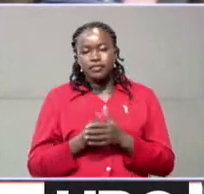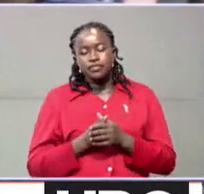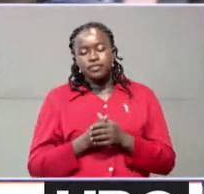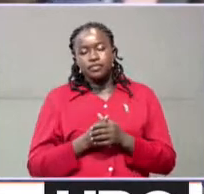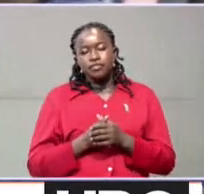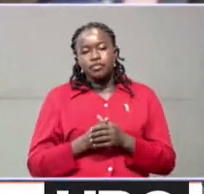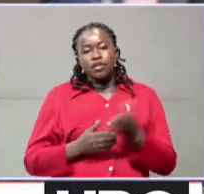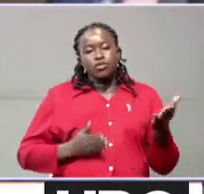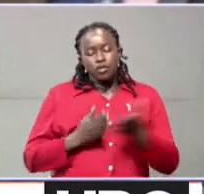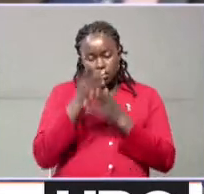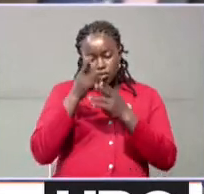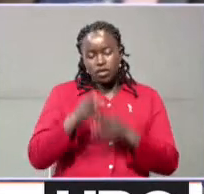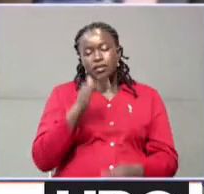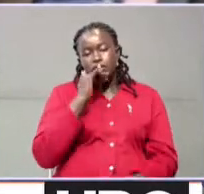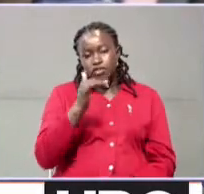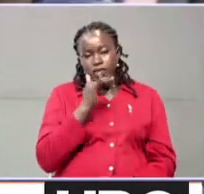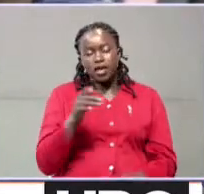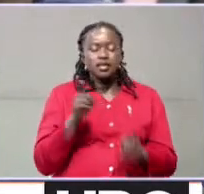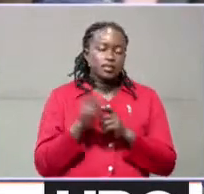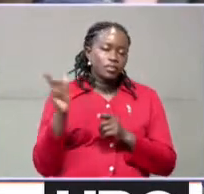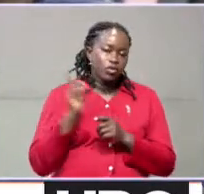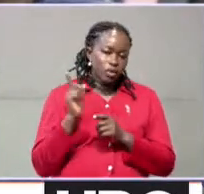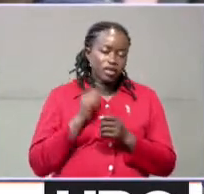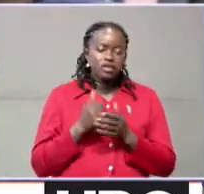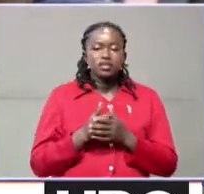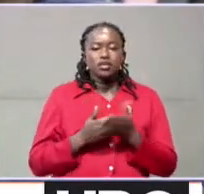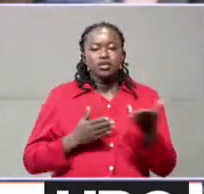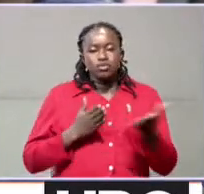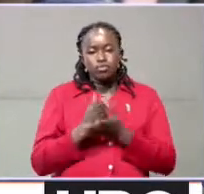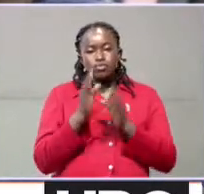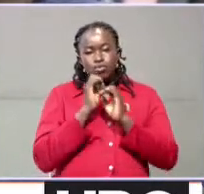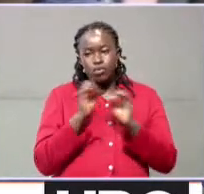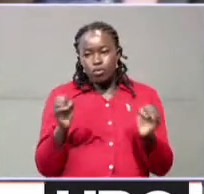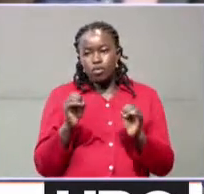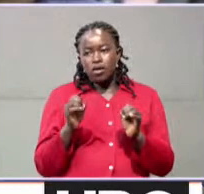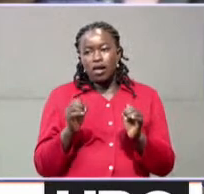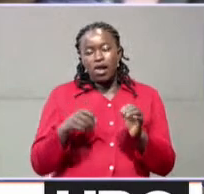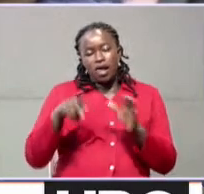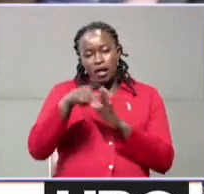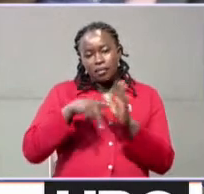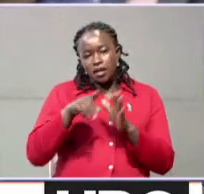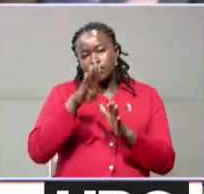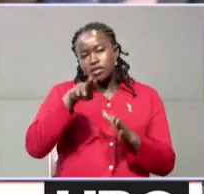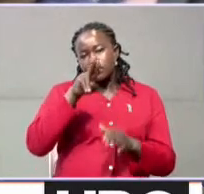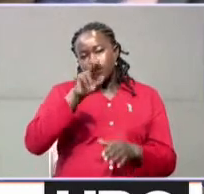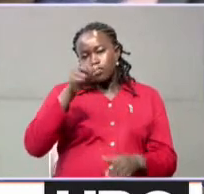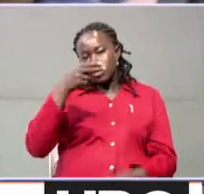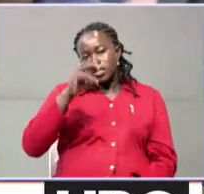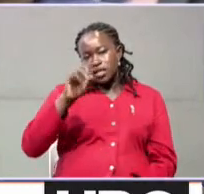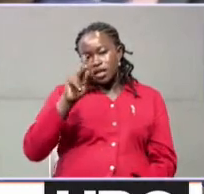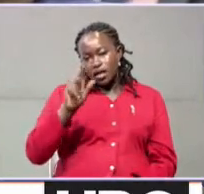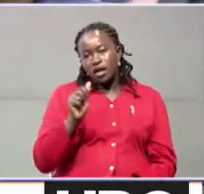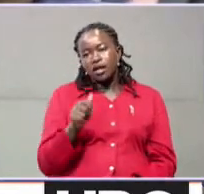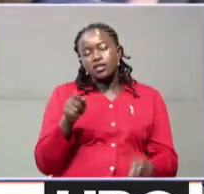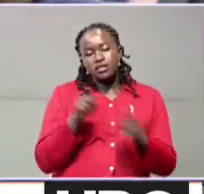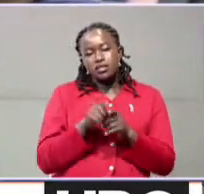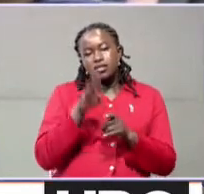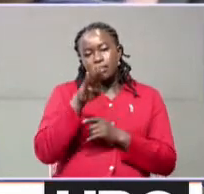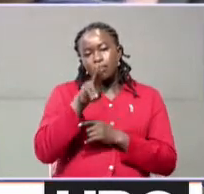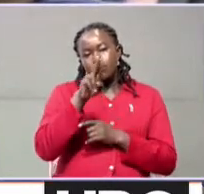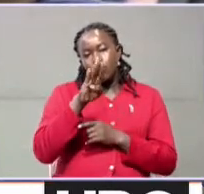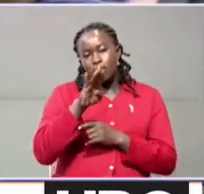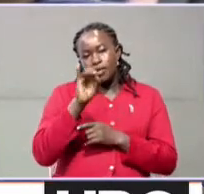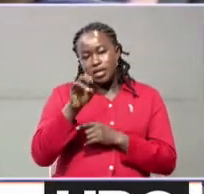not only we speak on the corigs it is not true that the in the entire parish of sheikha and bulidi village